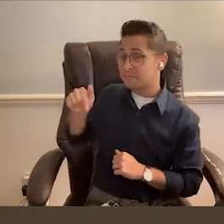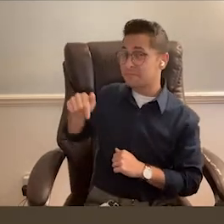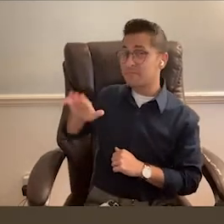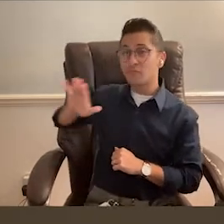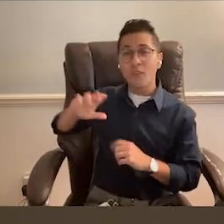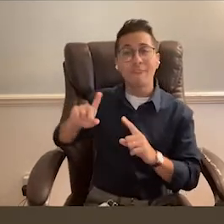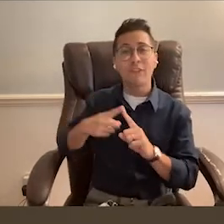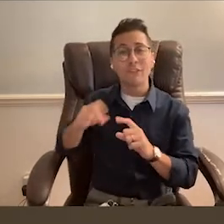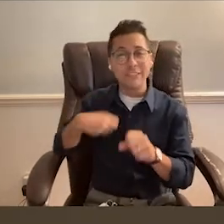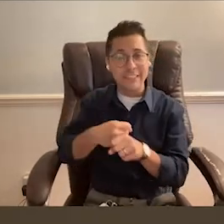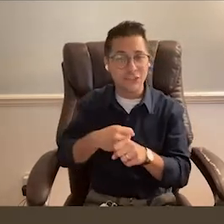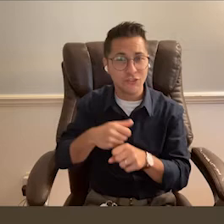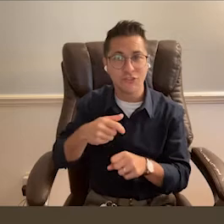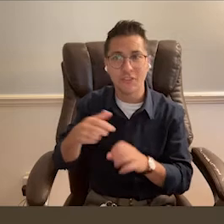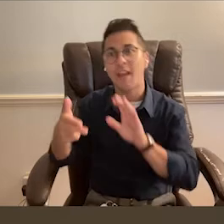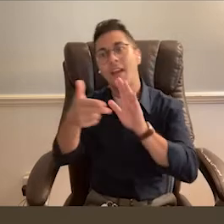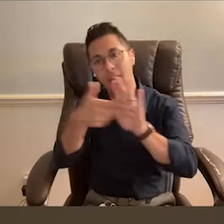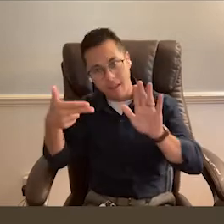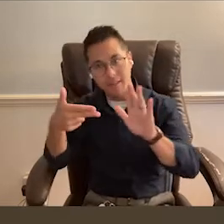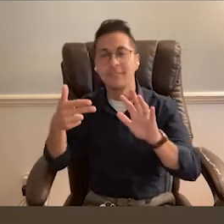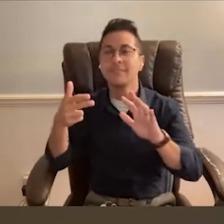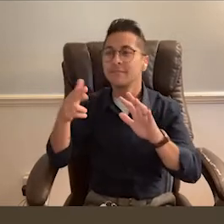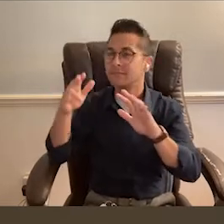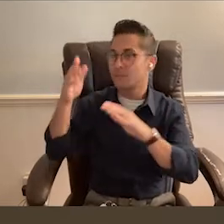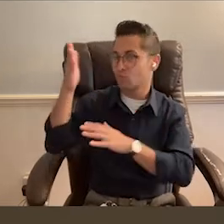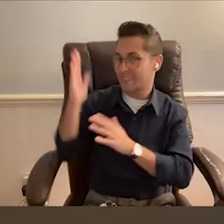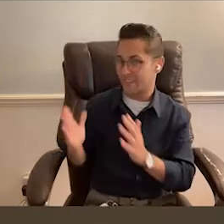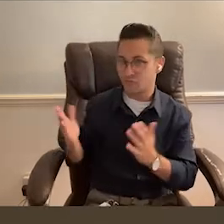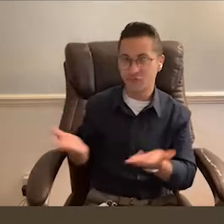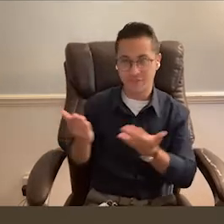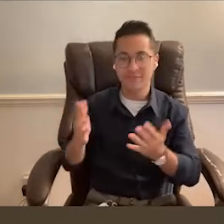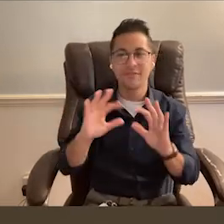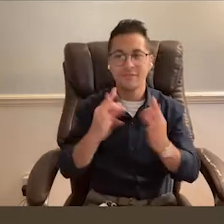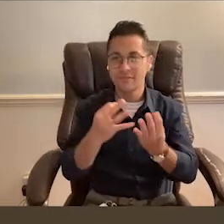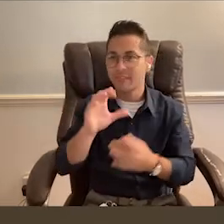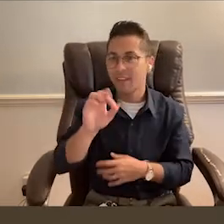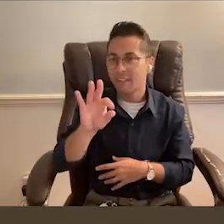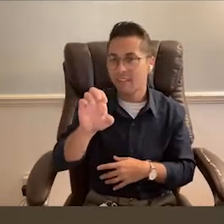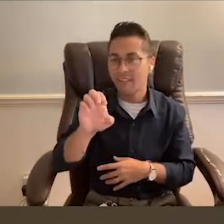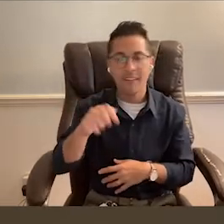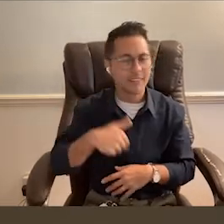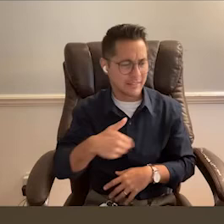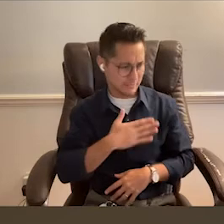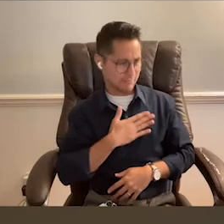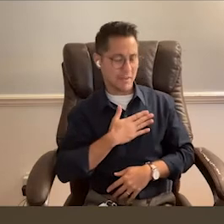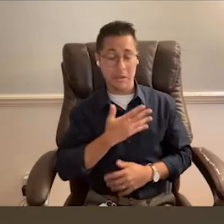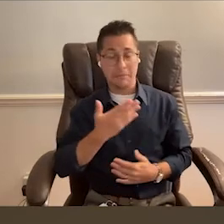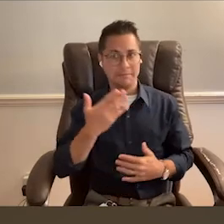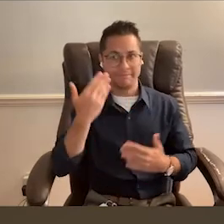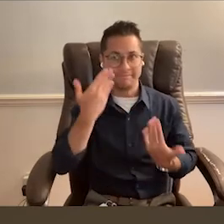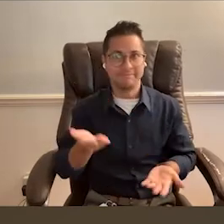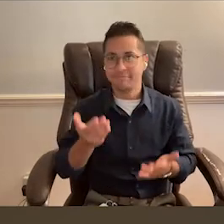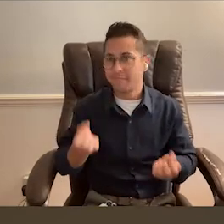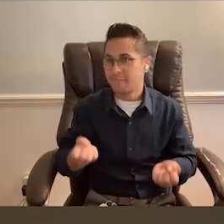Isabella. And this is her first year here presenting as a presenter at the Family Cafe